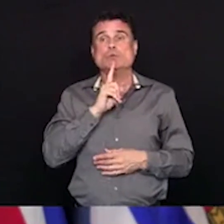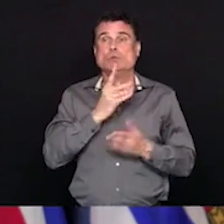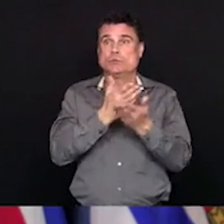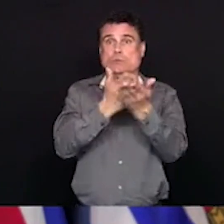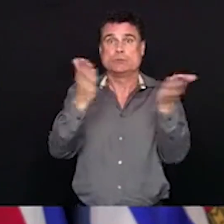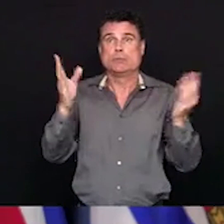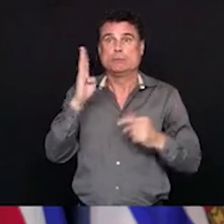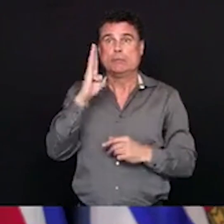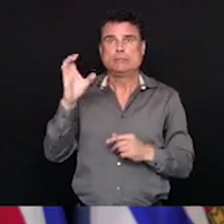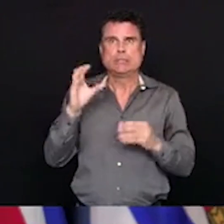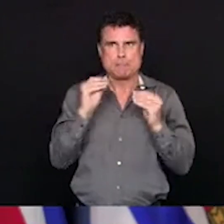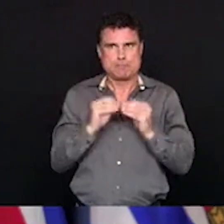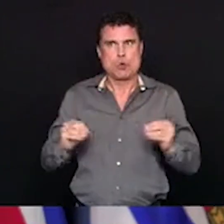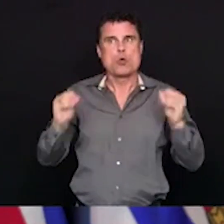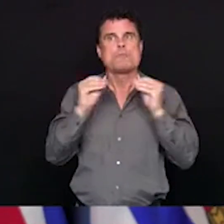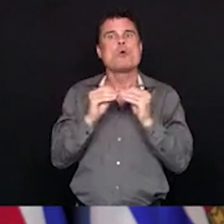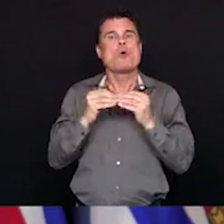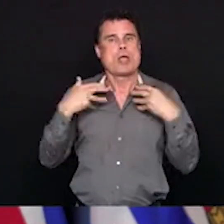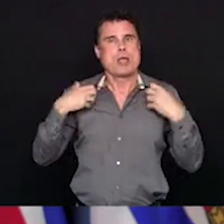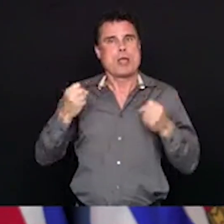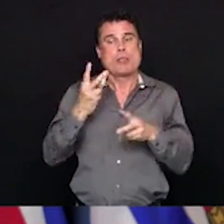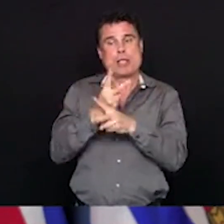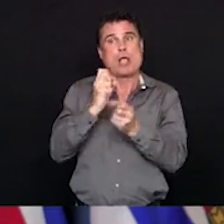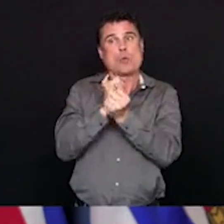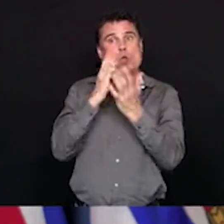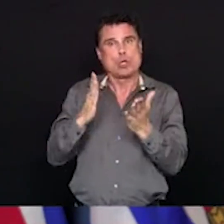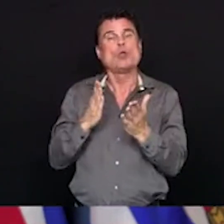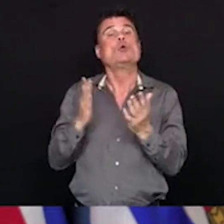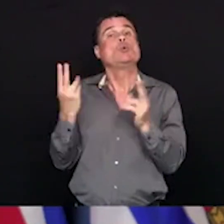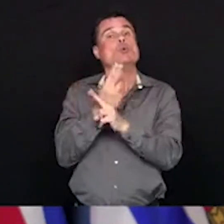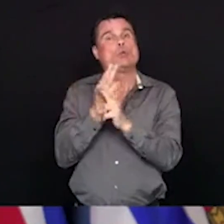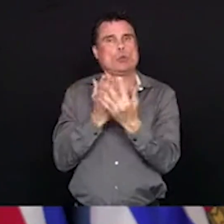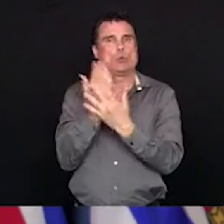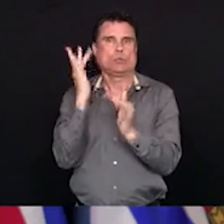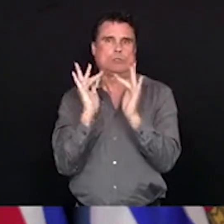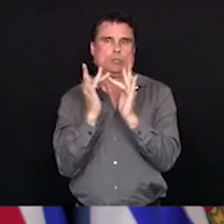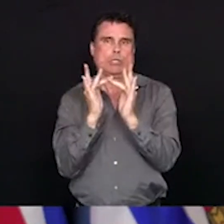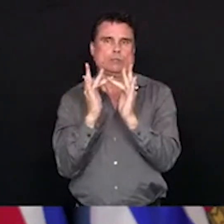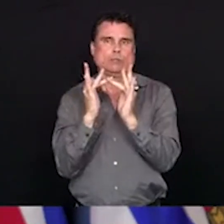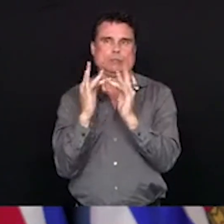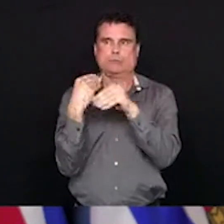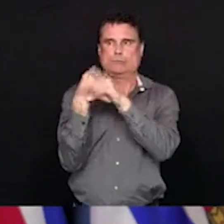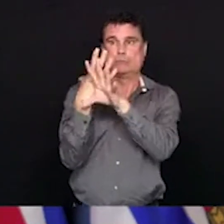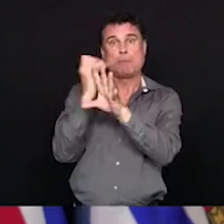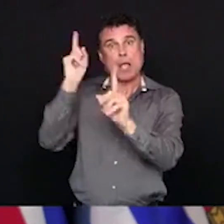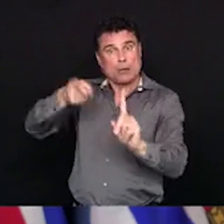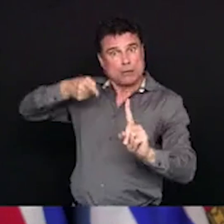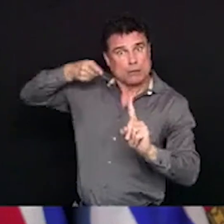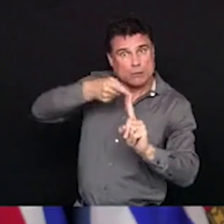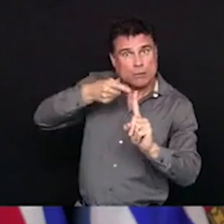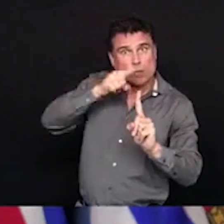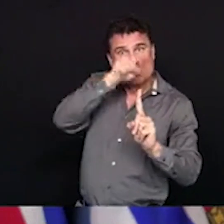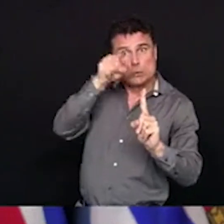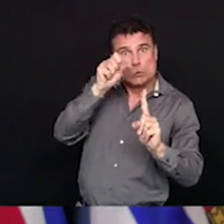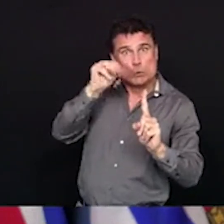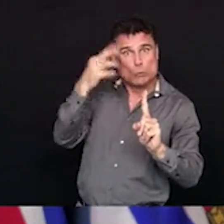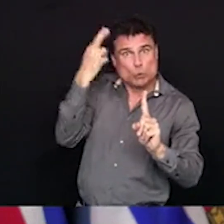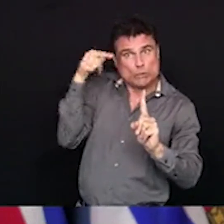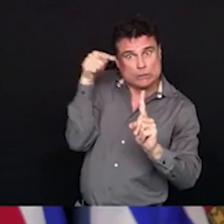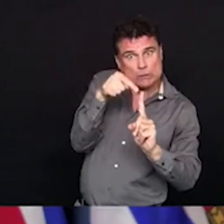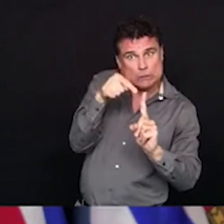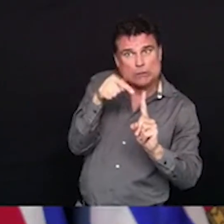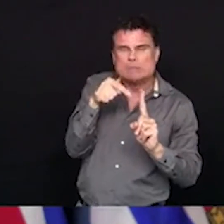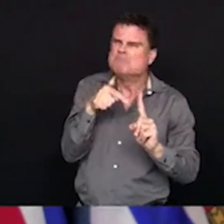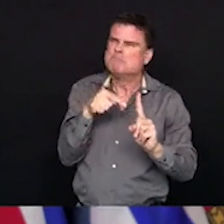that's the platform that it's being carried out on. And there's many platforms that are working very well with family practice doctors and patients. And the